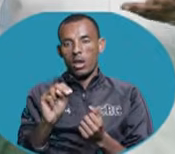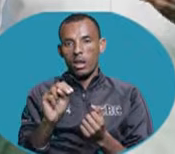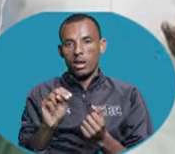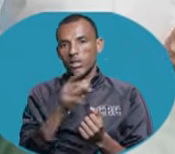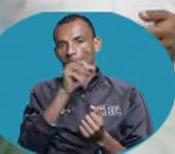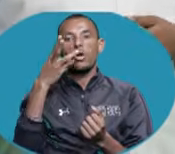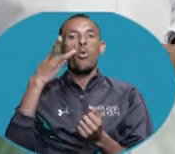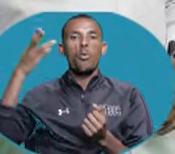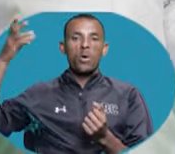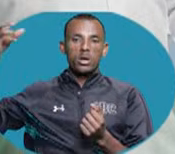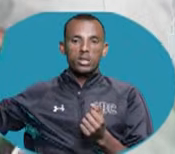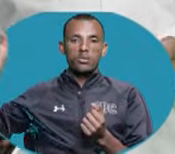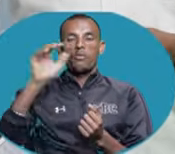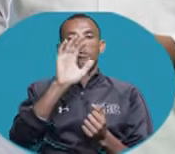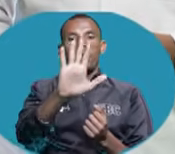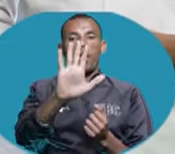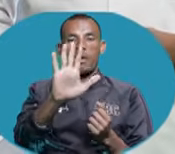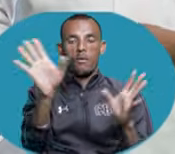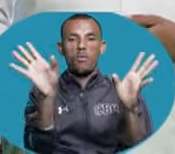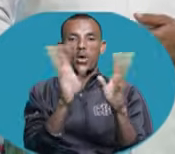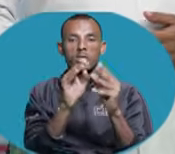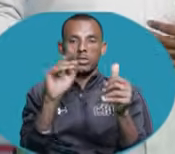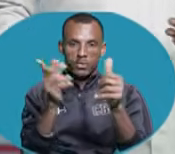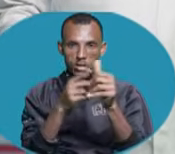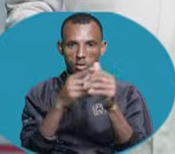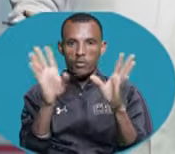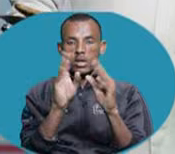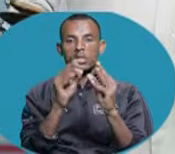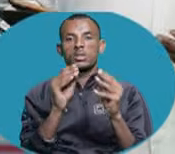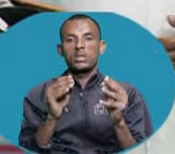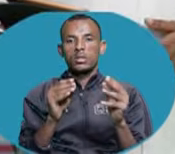1943. Second one, Moscow Conference. The third one,